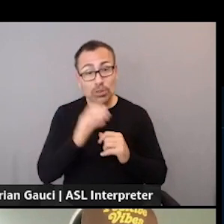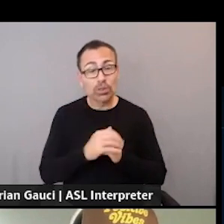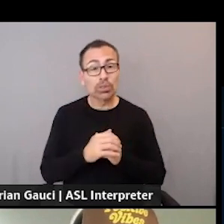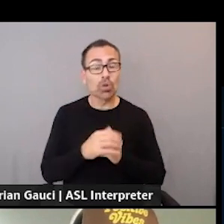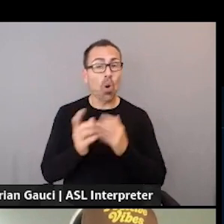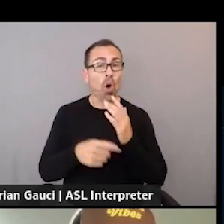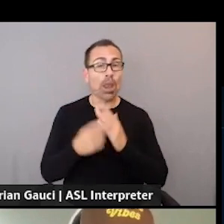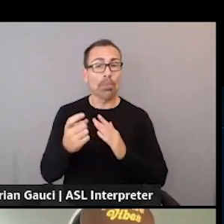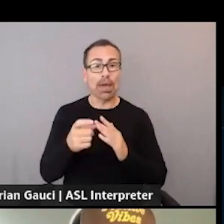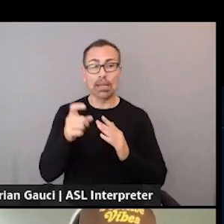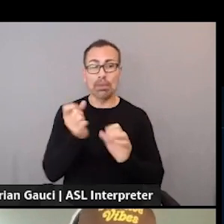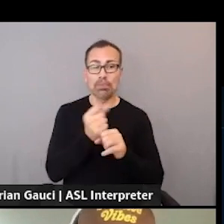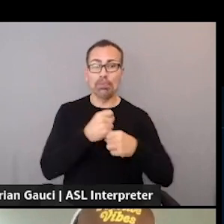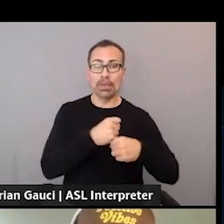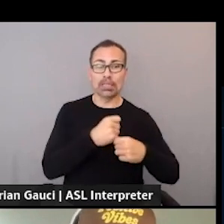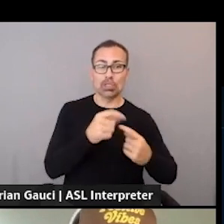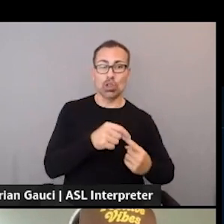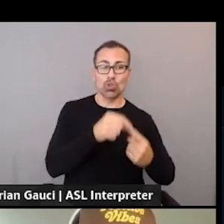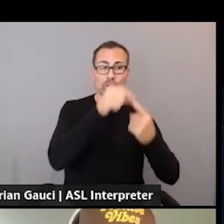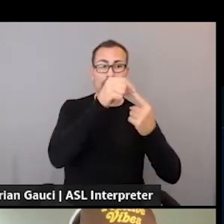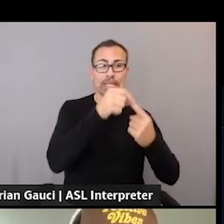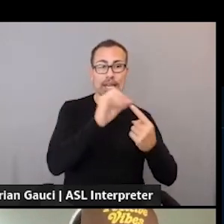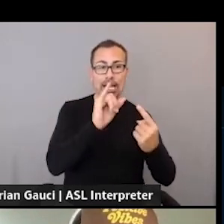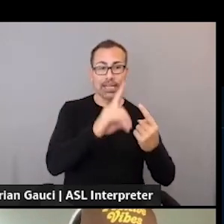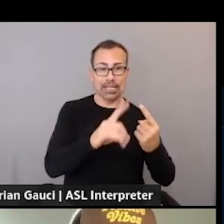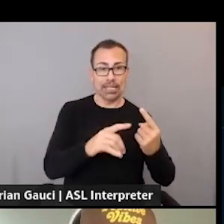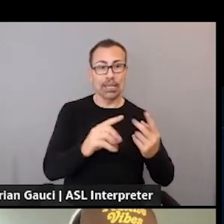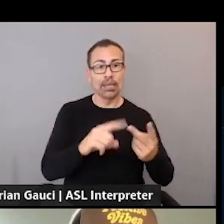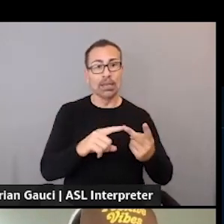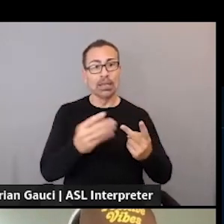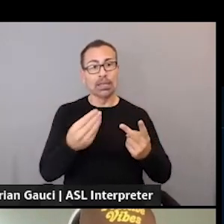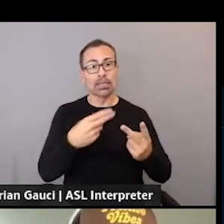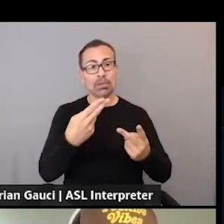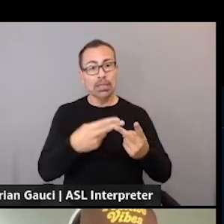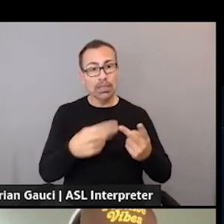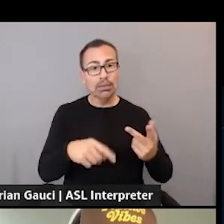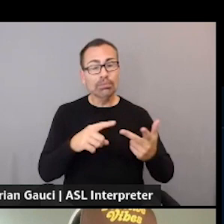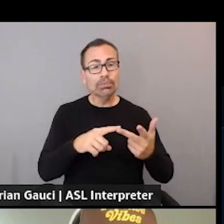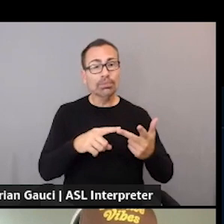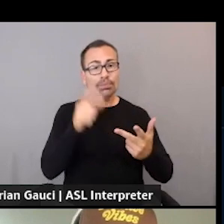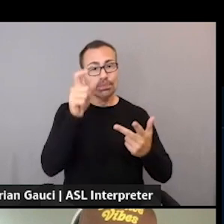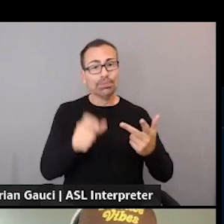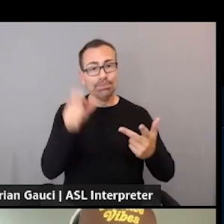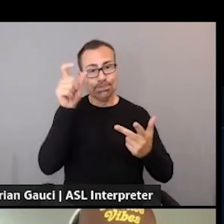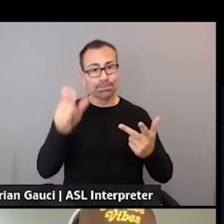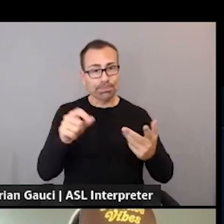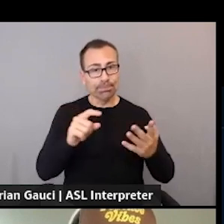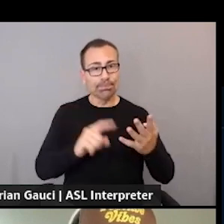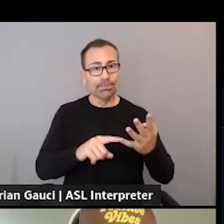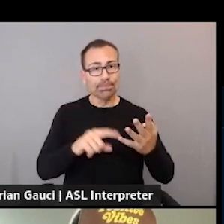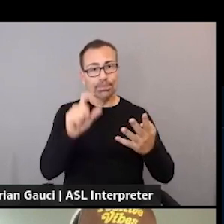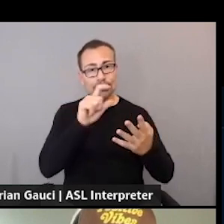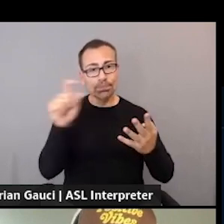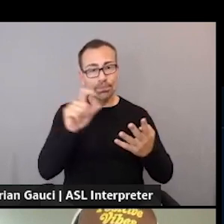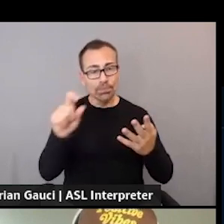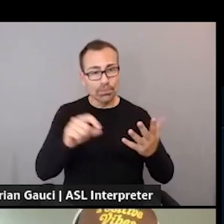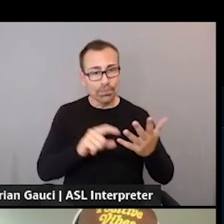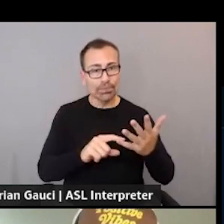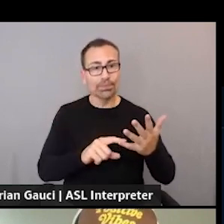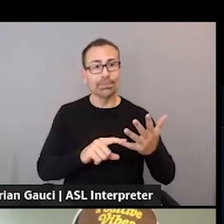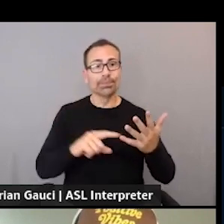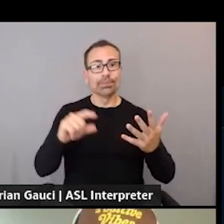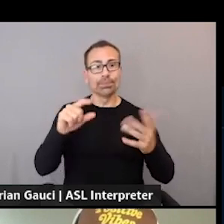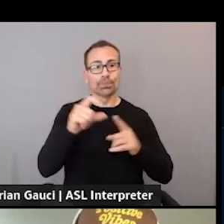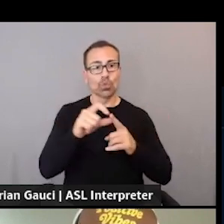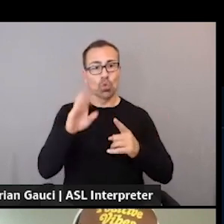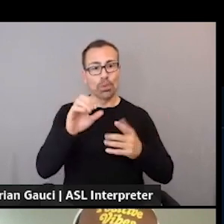unique ID for me, and then give me the name, the columns, the rows in the word bank so that I can persist that inside of